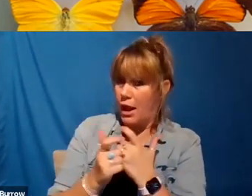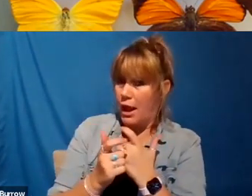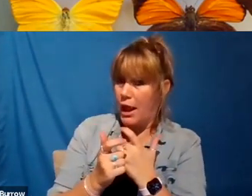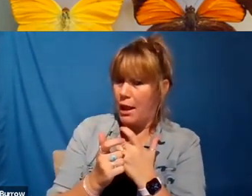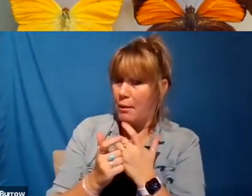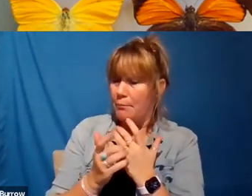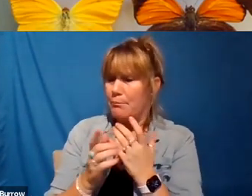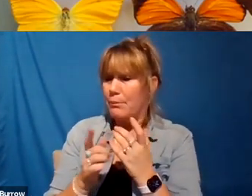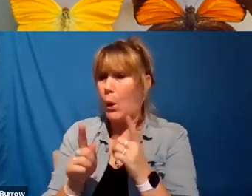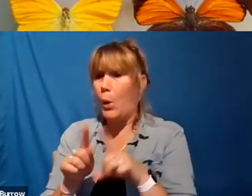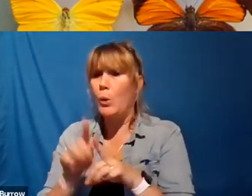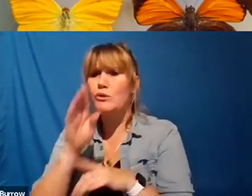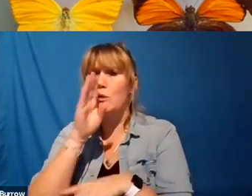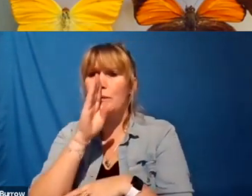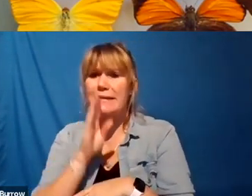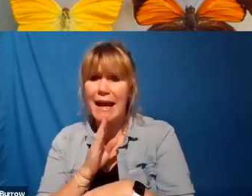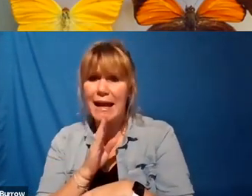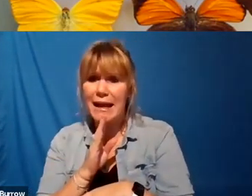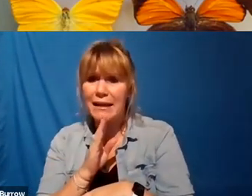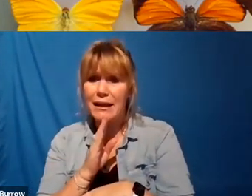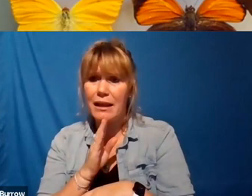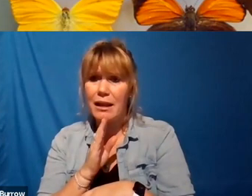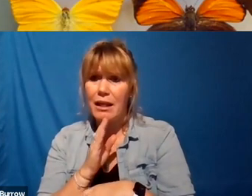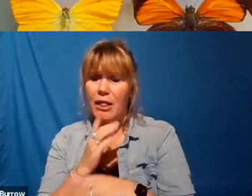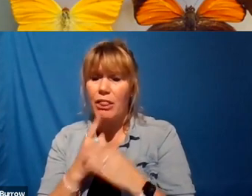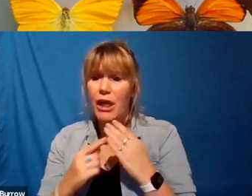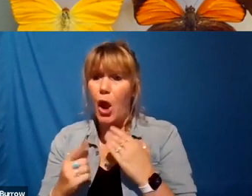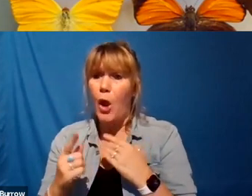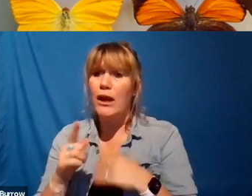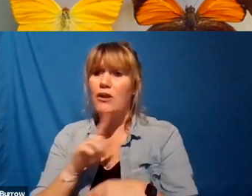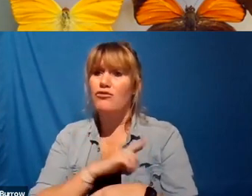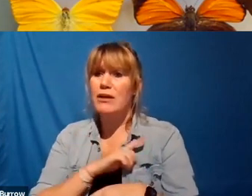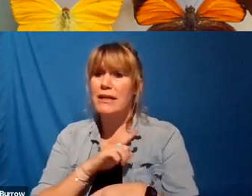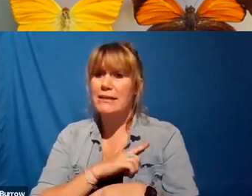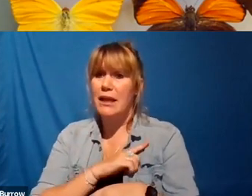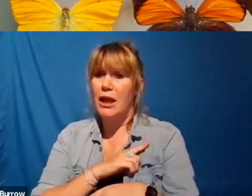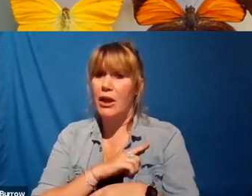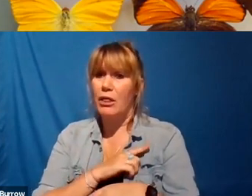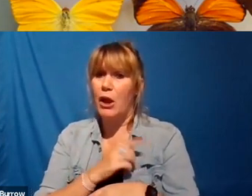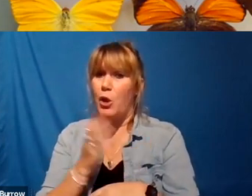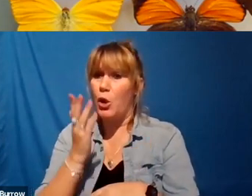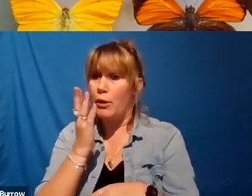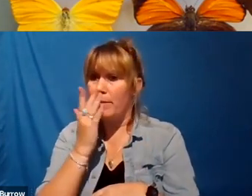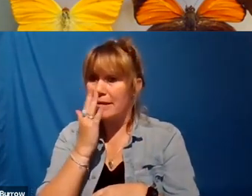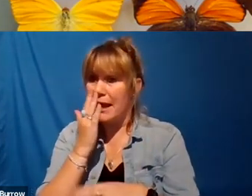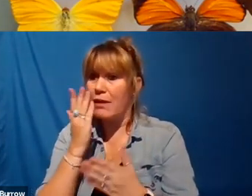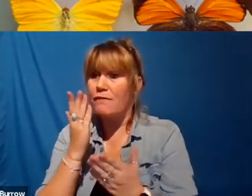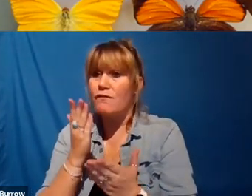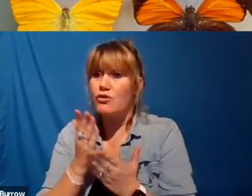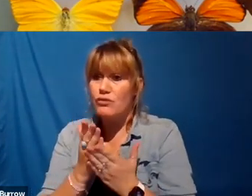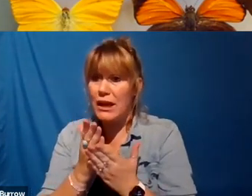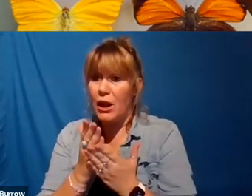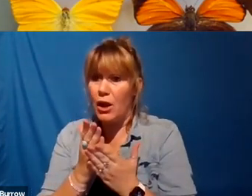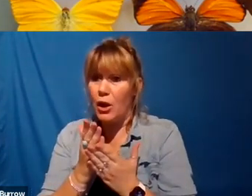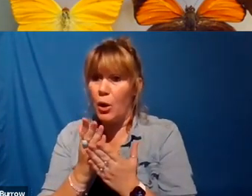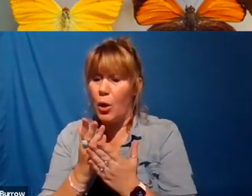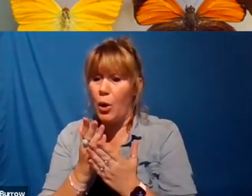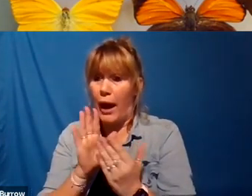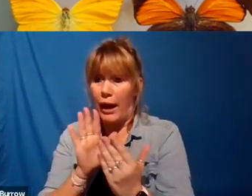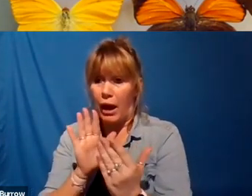sad because the only reason that, you know, you could mistake the butterflies for real ones at such close